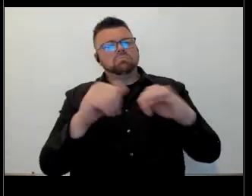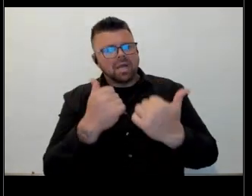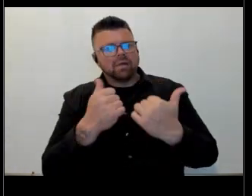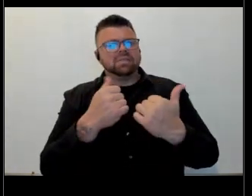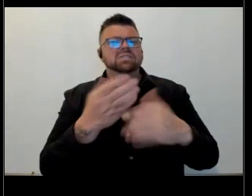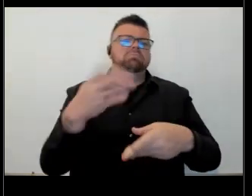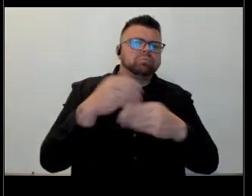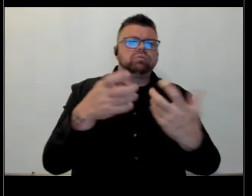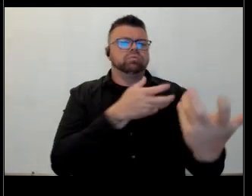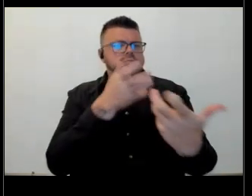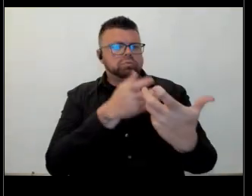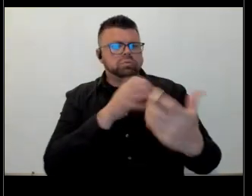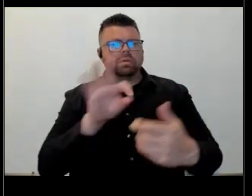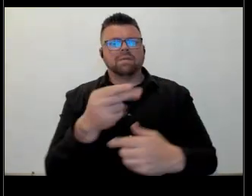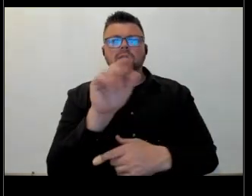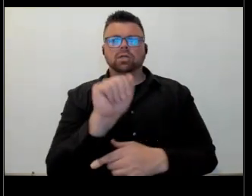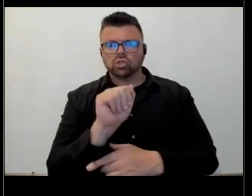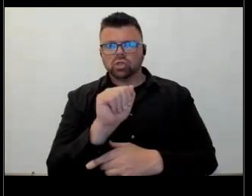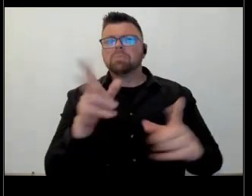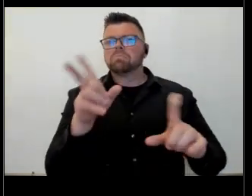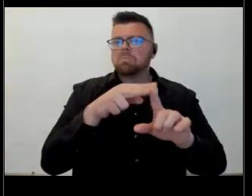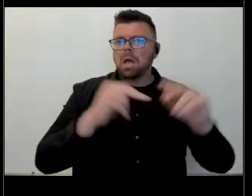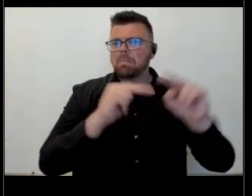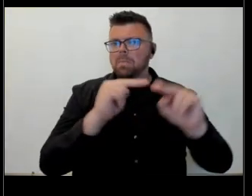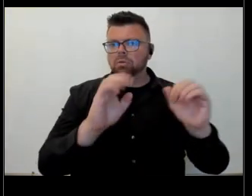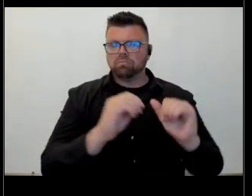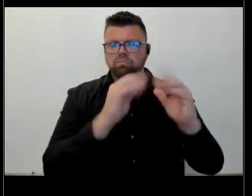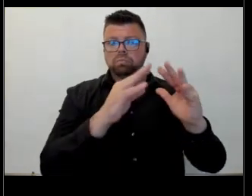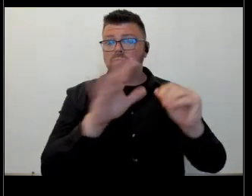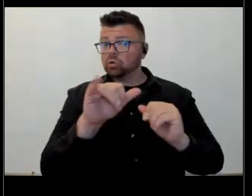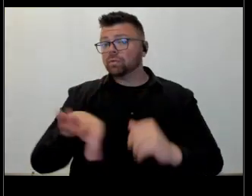covered buildings and facilities